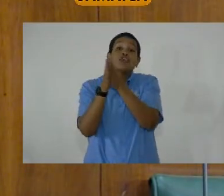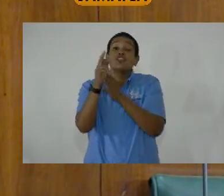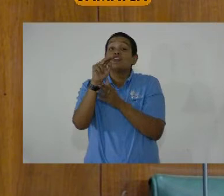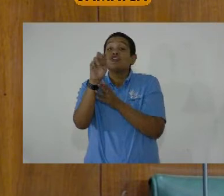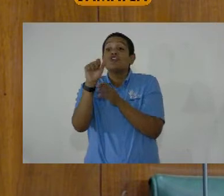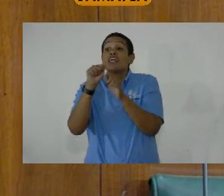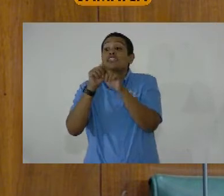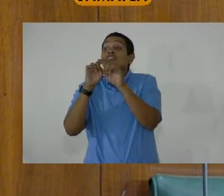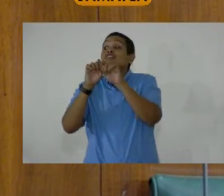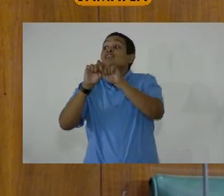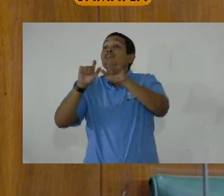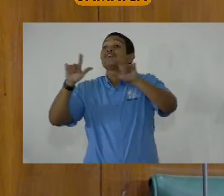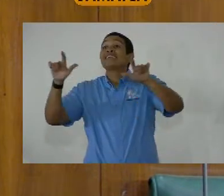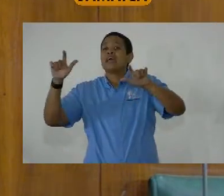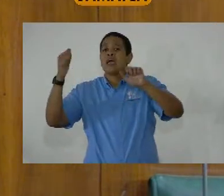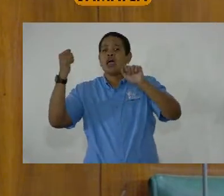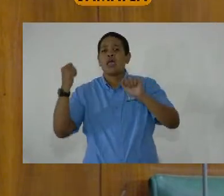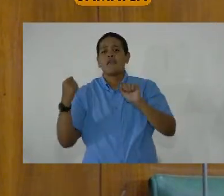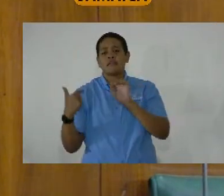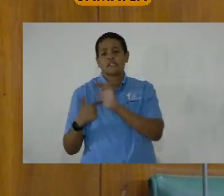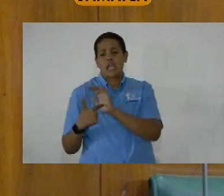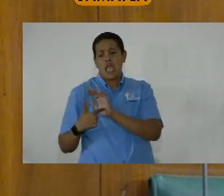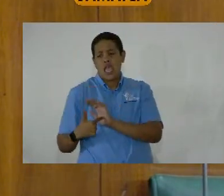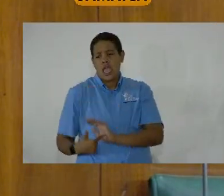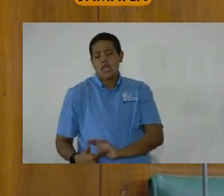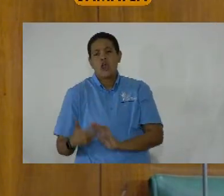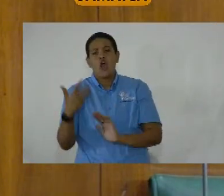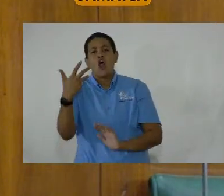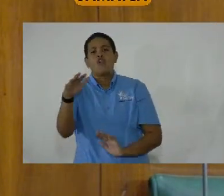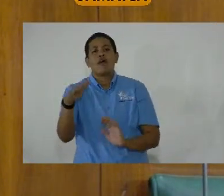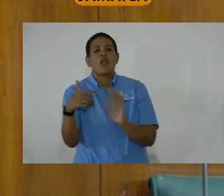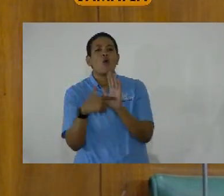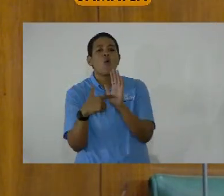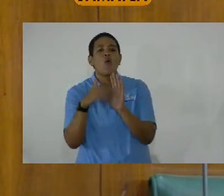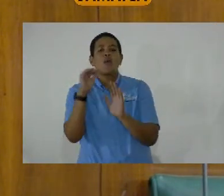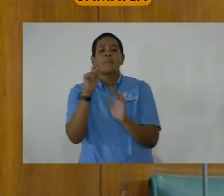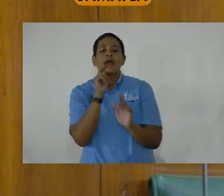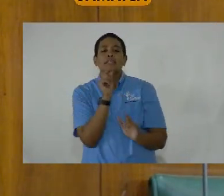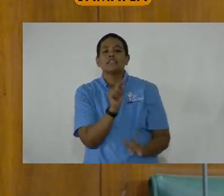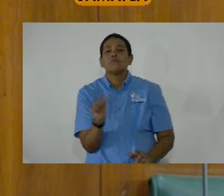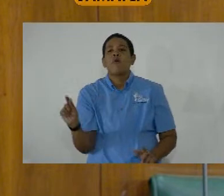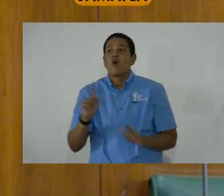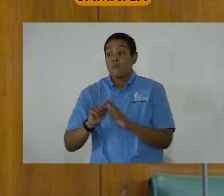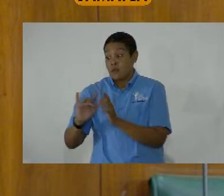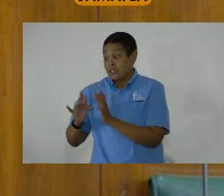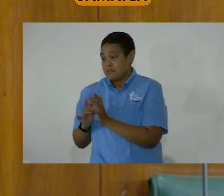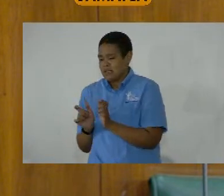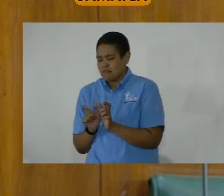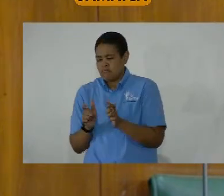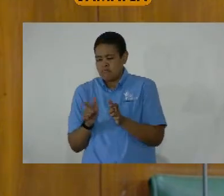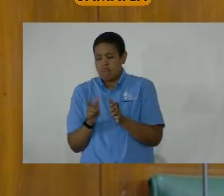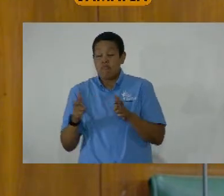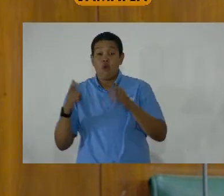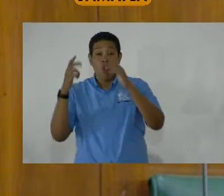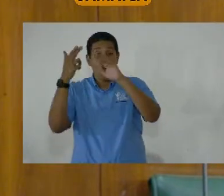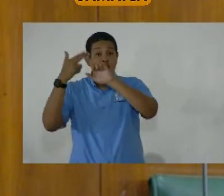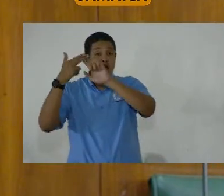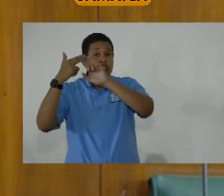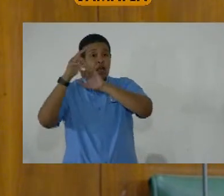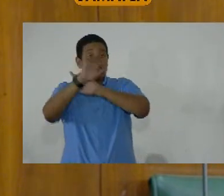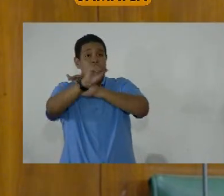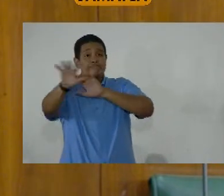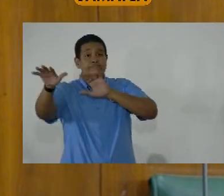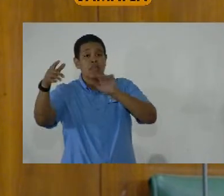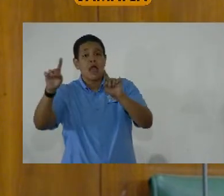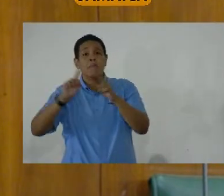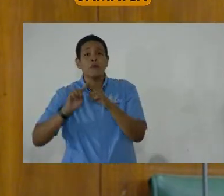on the mounting debts already owed by the small and medium-sized hotels and